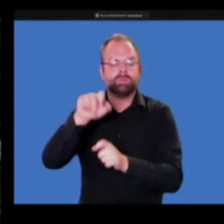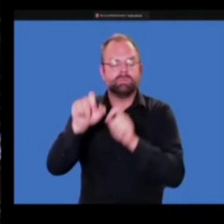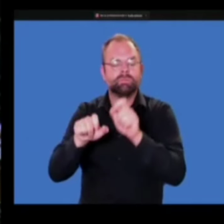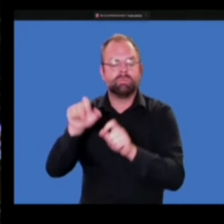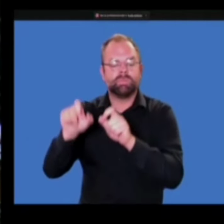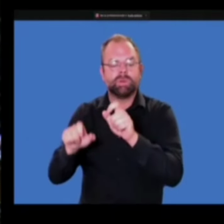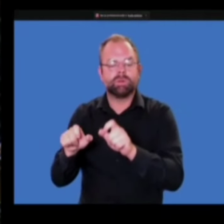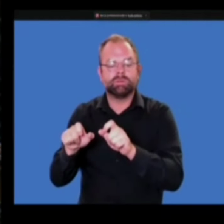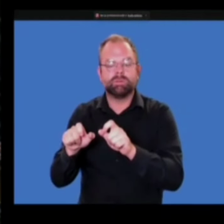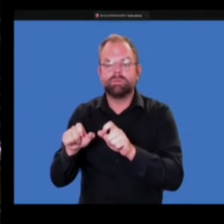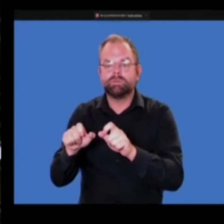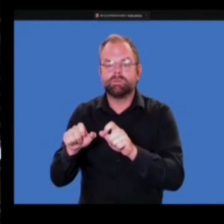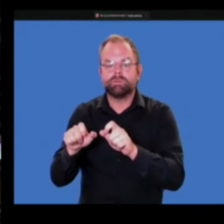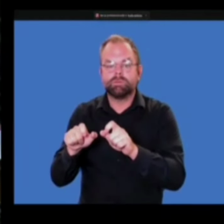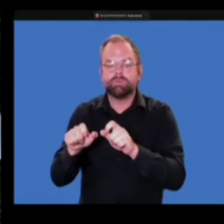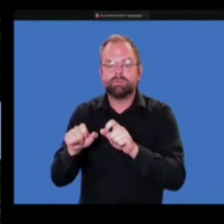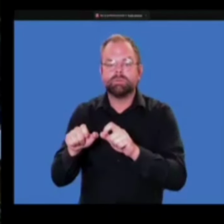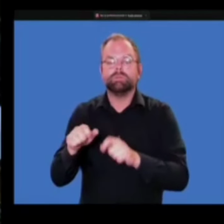common agenda.